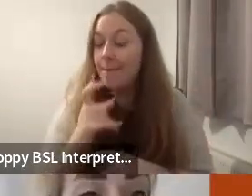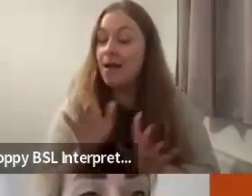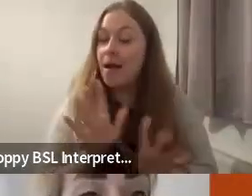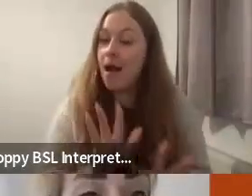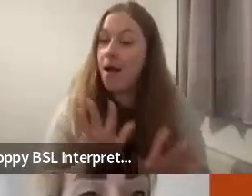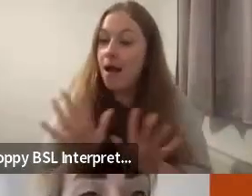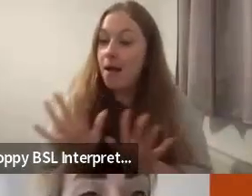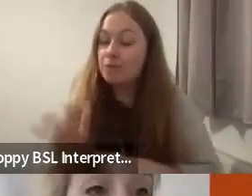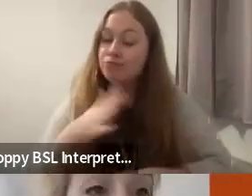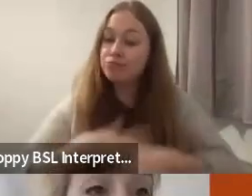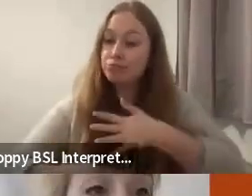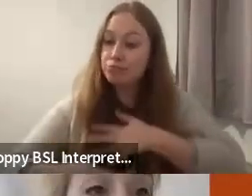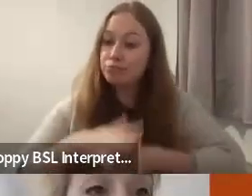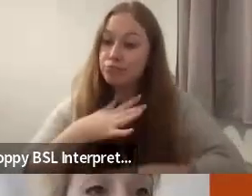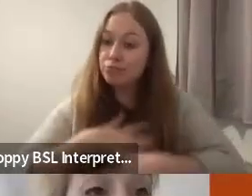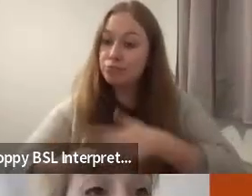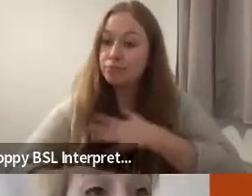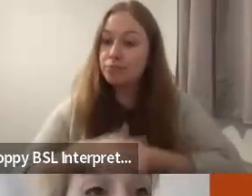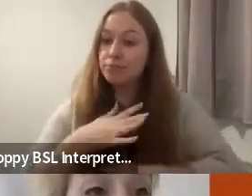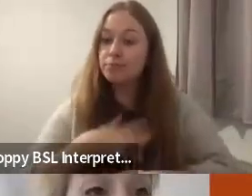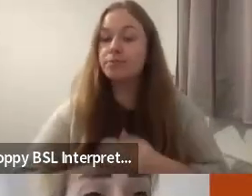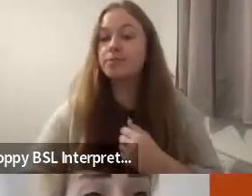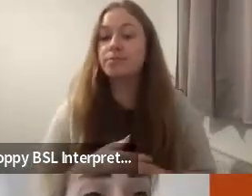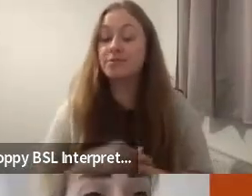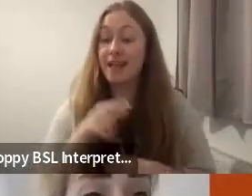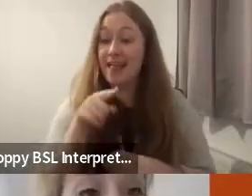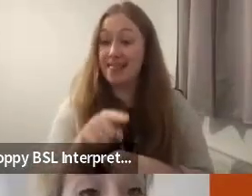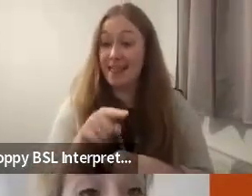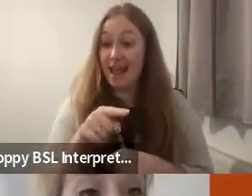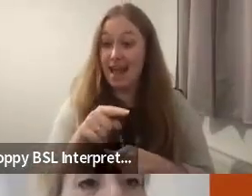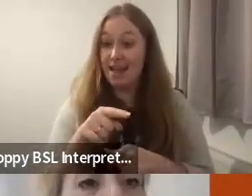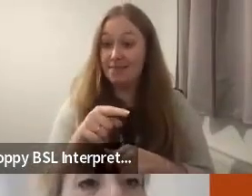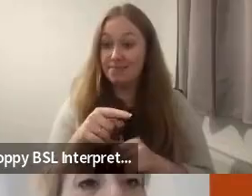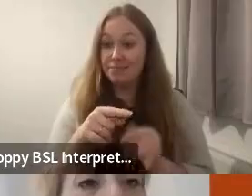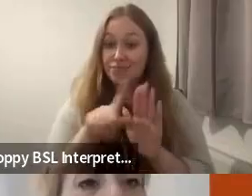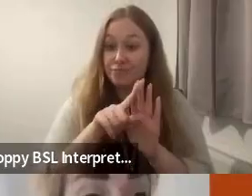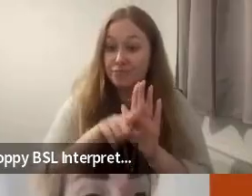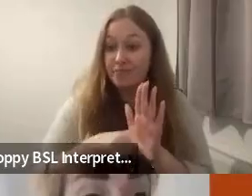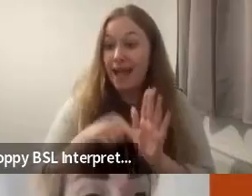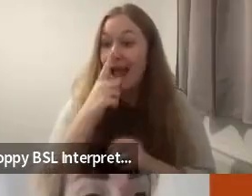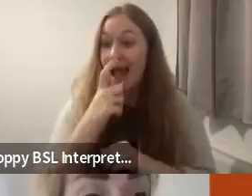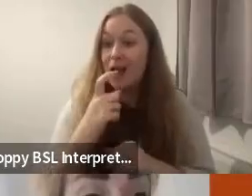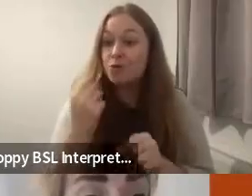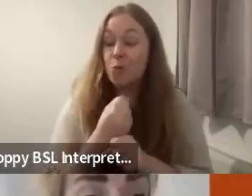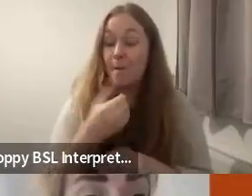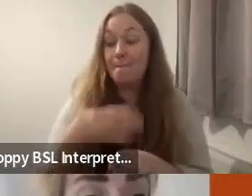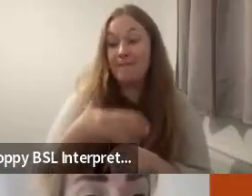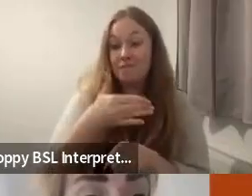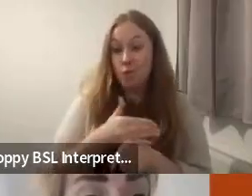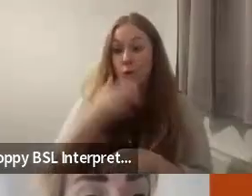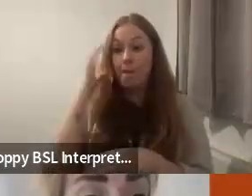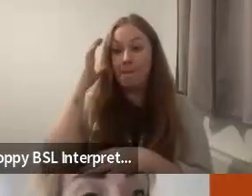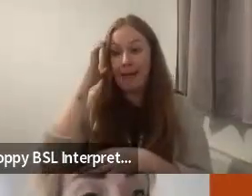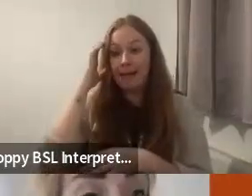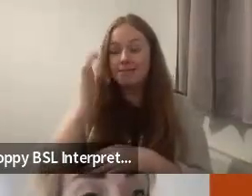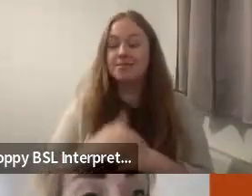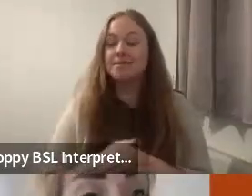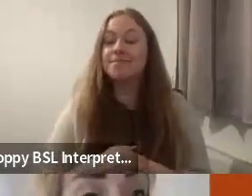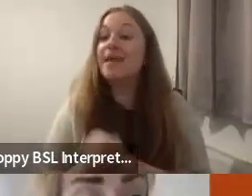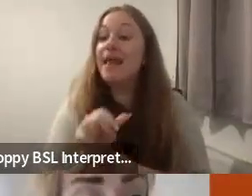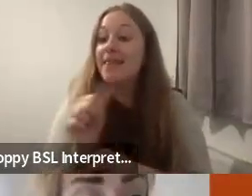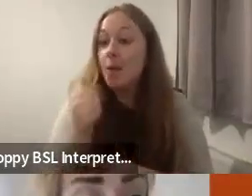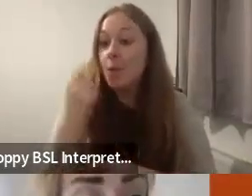soothing. So there's steps to do just prior to getting into bed. Then you're then going to be thinking about the actual